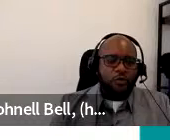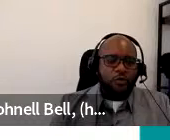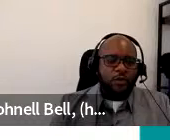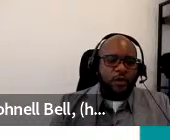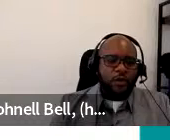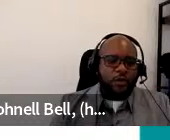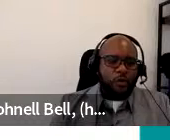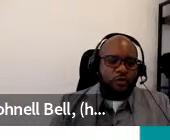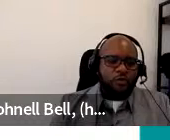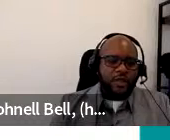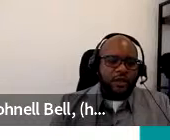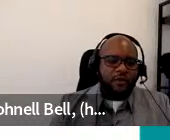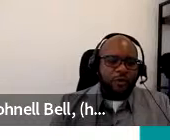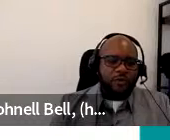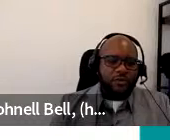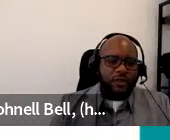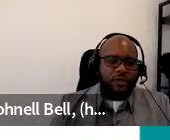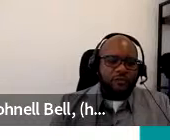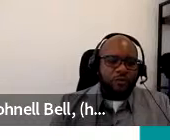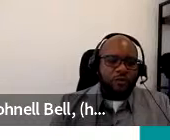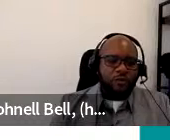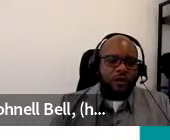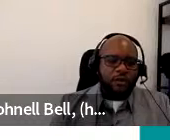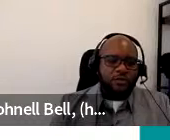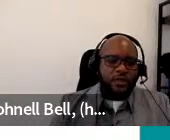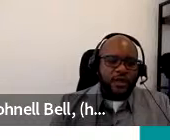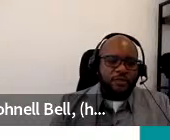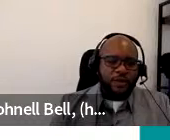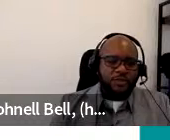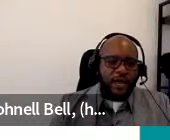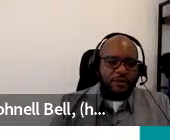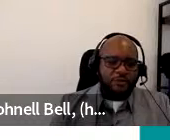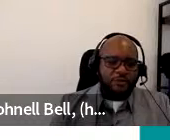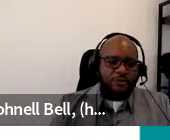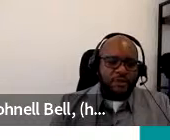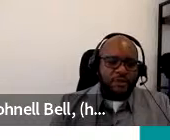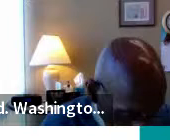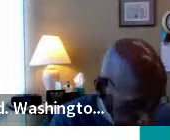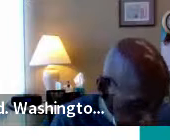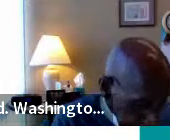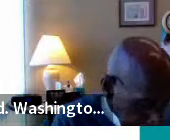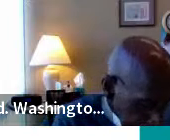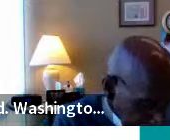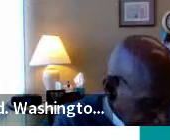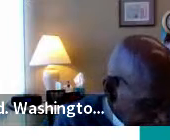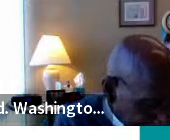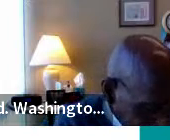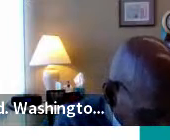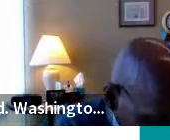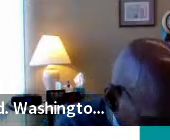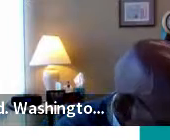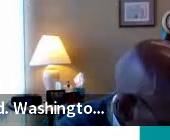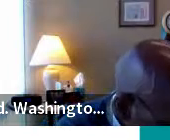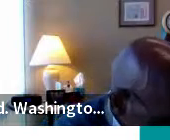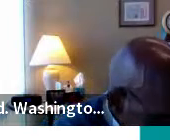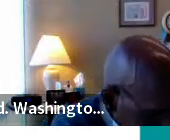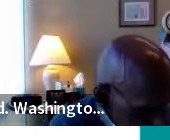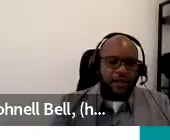and YouTube. Users can follow this link to view both English and Spanish captions in a separate browser window,